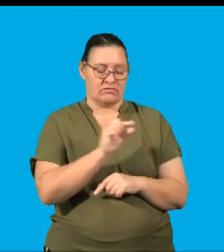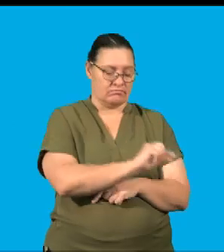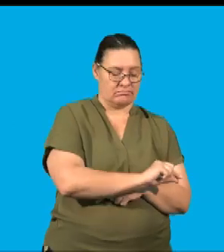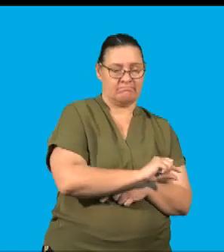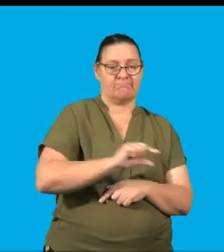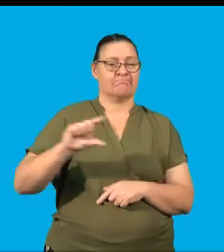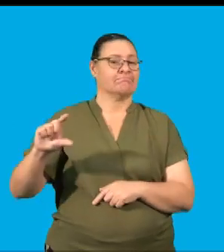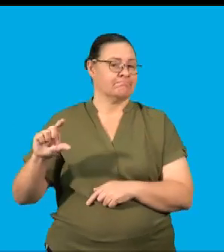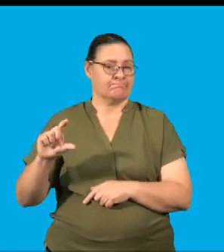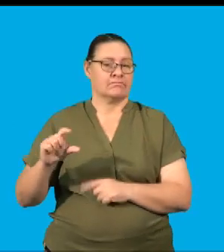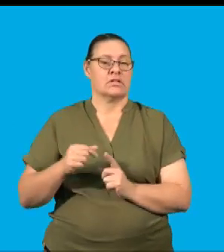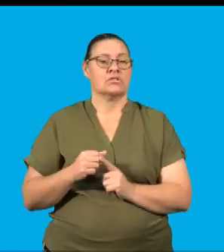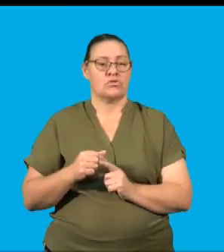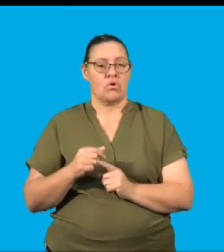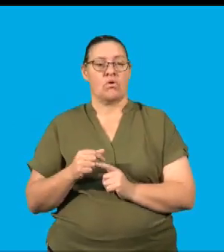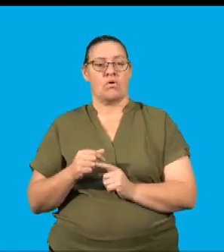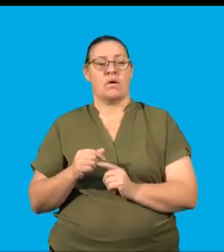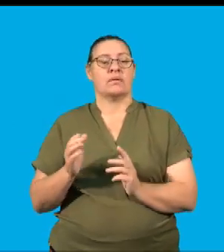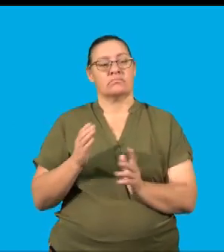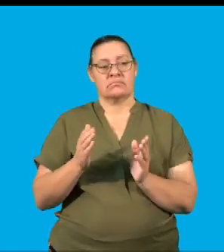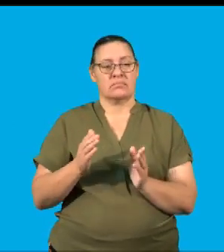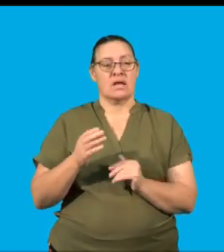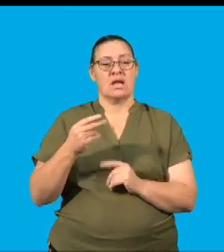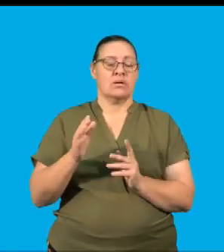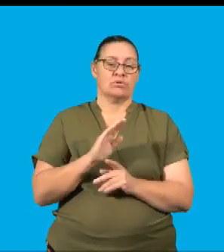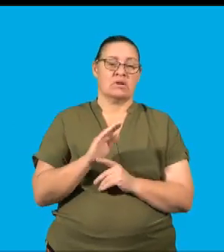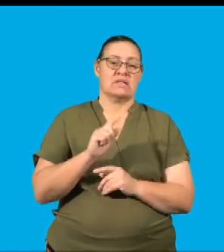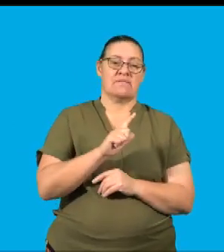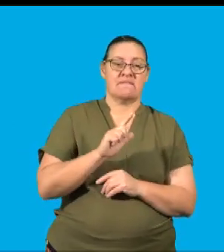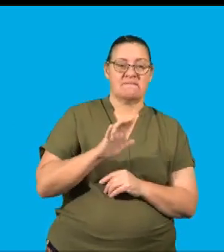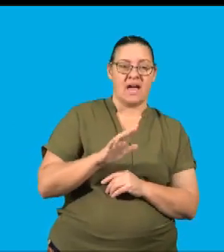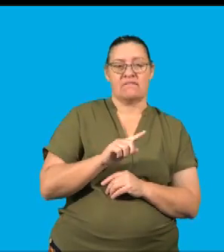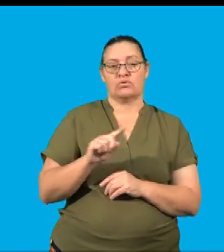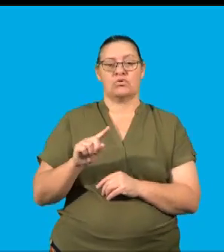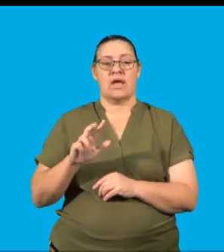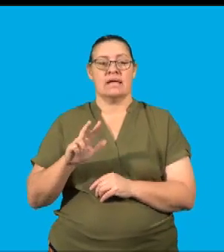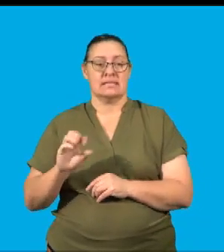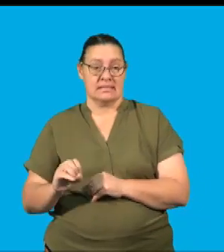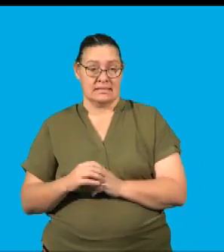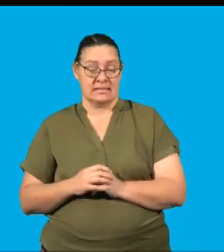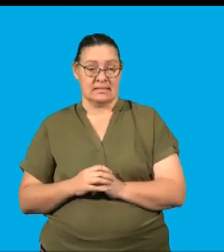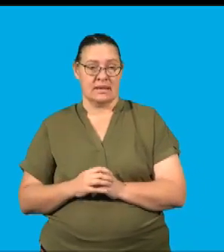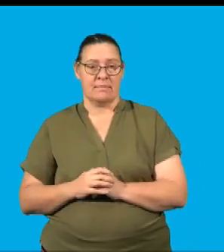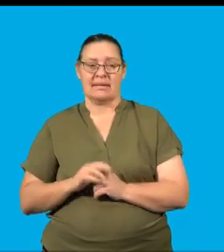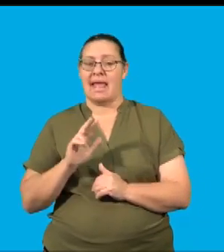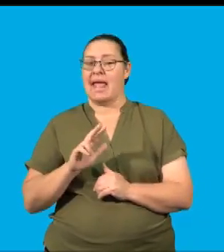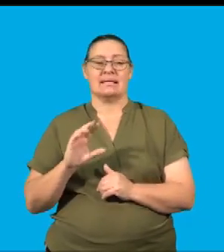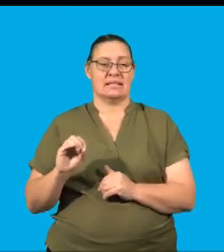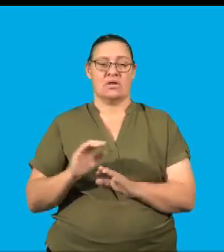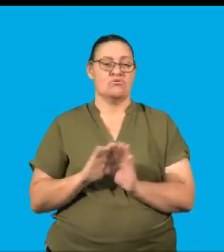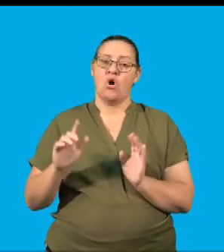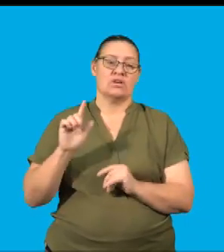in order, meaning that age, it is between the values of 75 and 80. But we know that age is